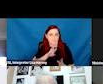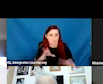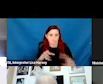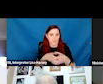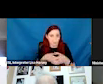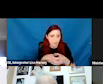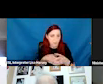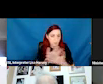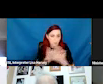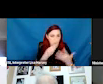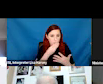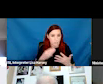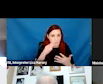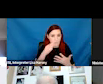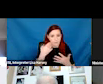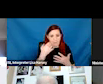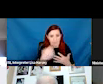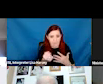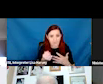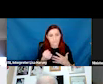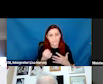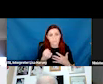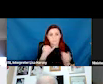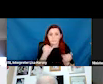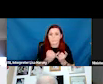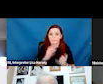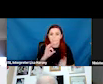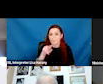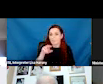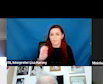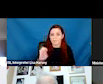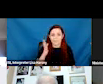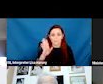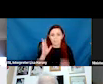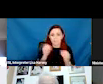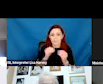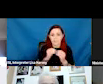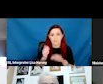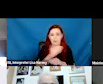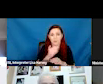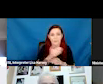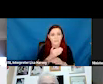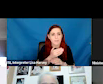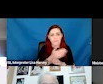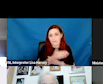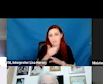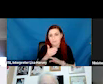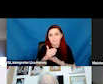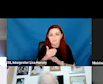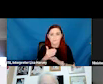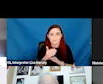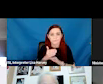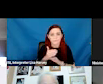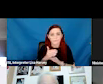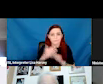their huge commitment. Again, as Geraldine Larkin mentioned at the very start, as in